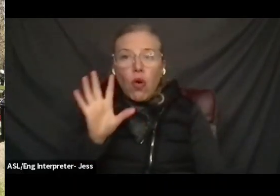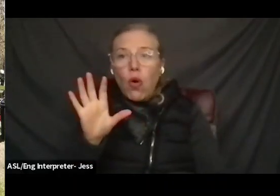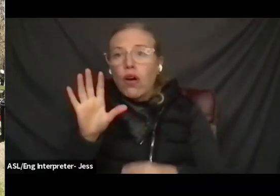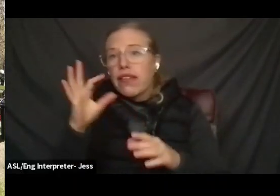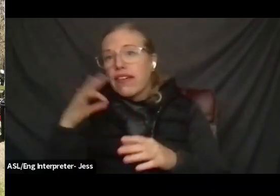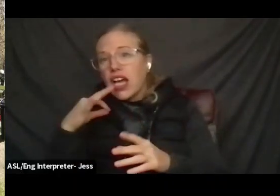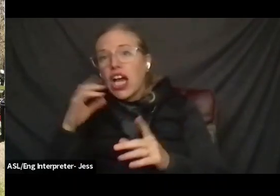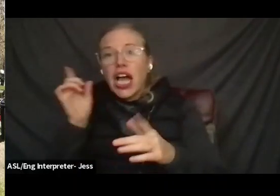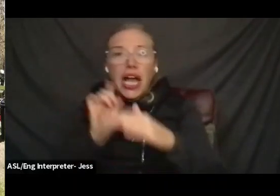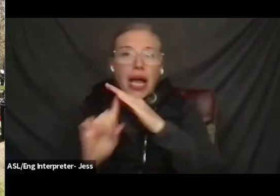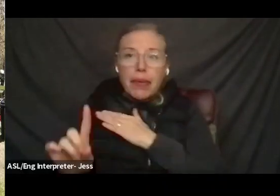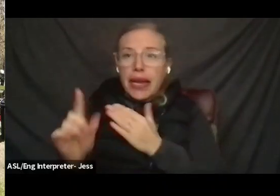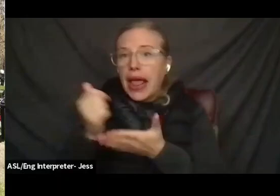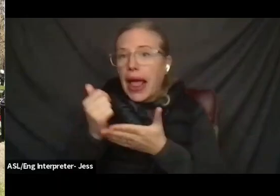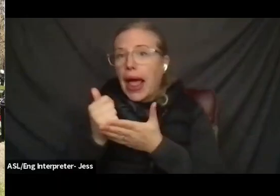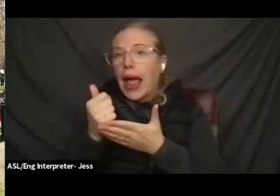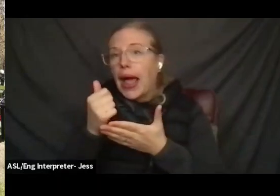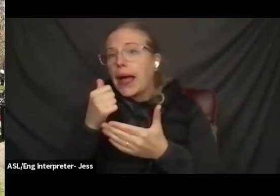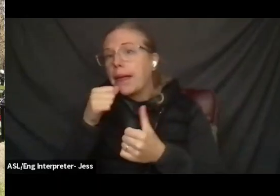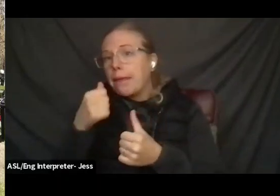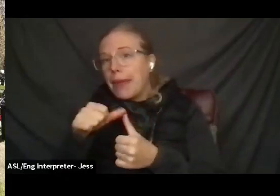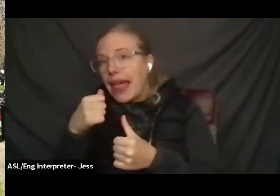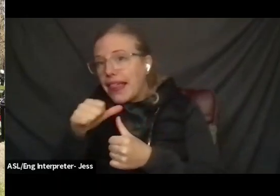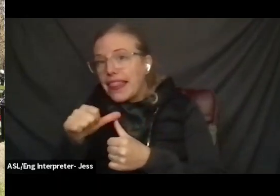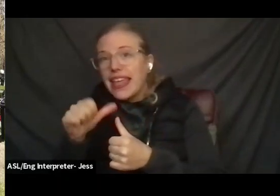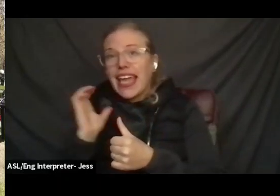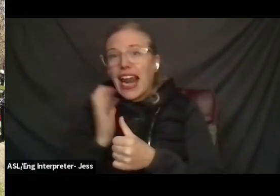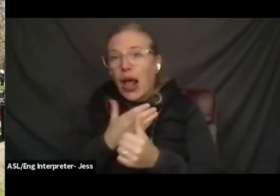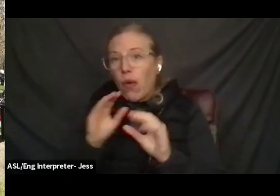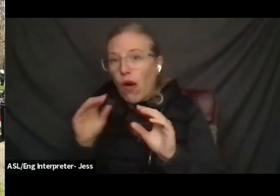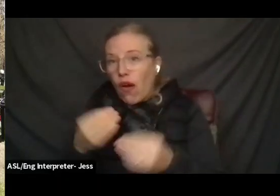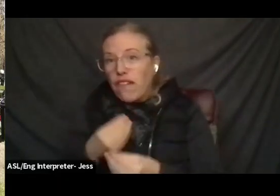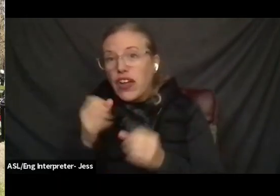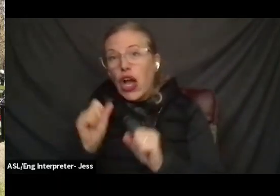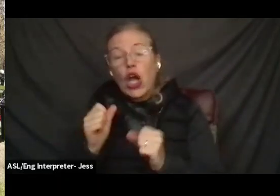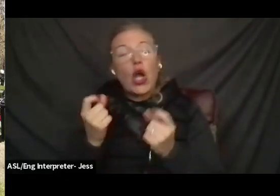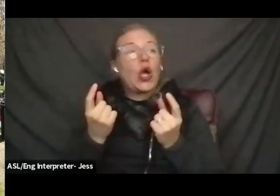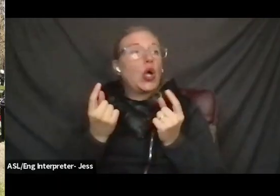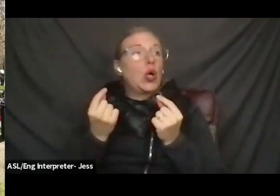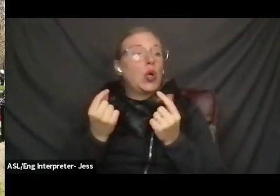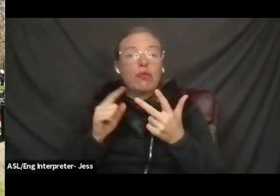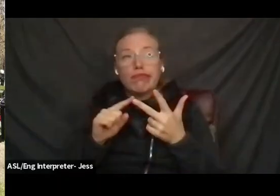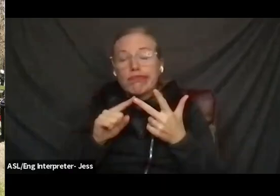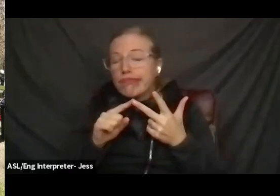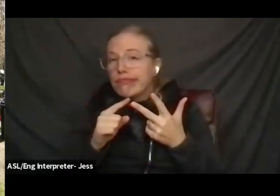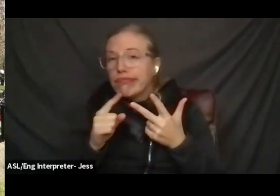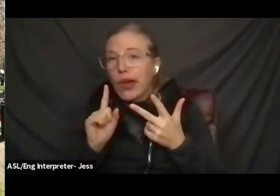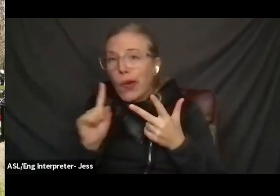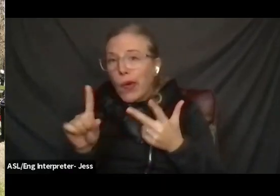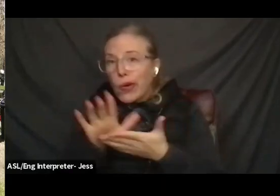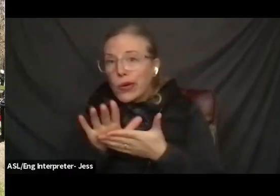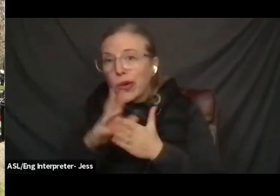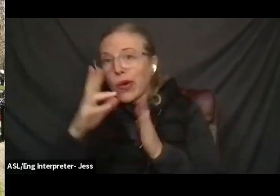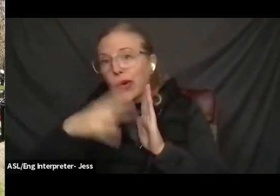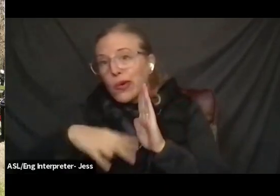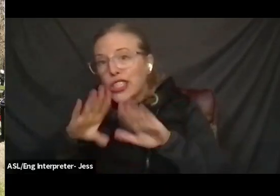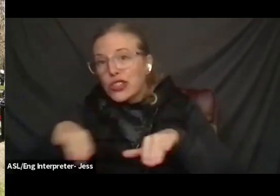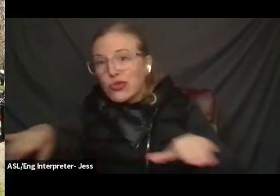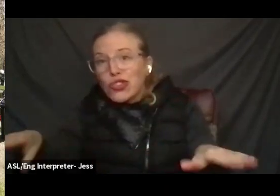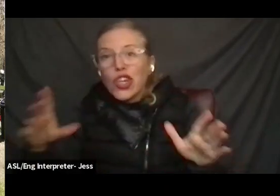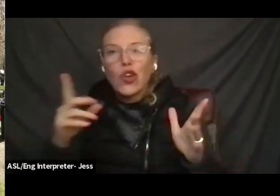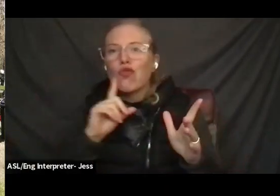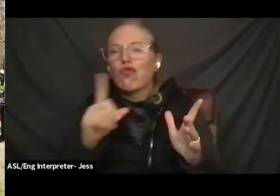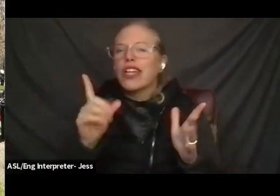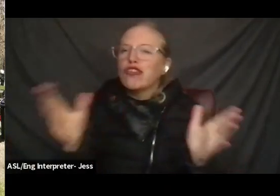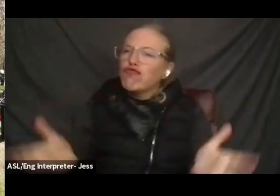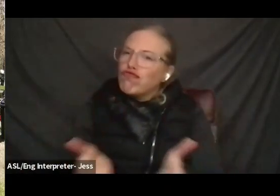be coming in and helping maybe with a mailing at the office. That could be even going to a school and reading to children. We just